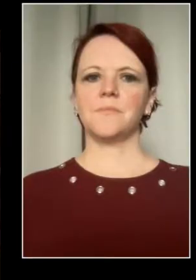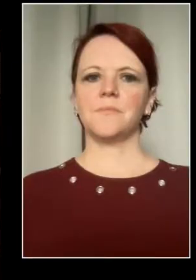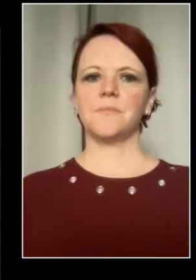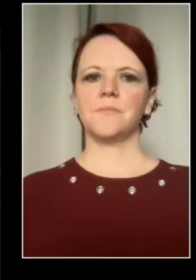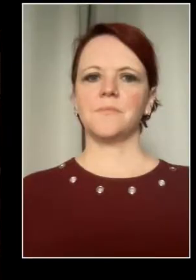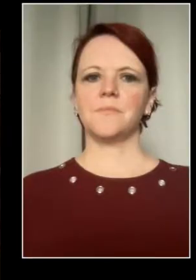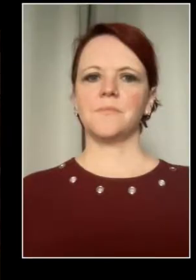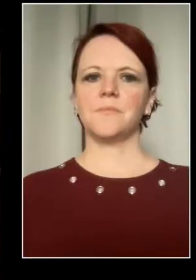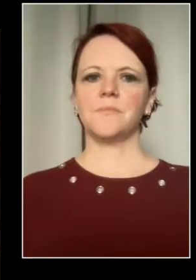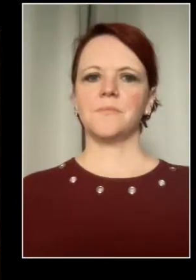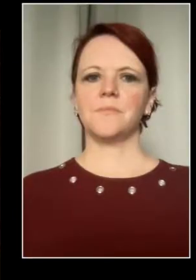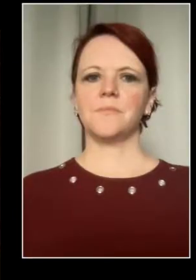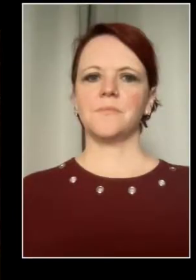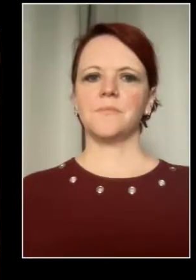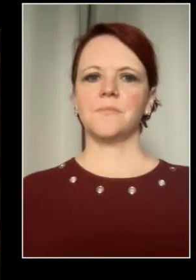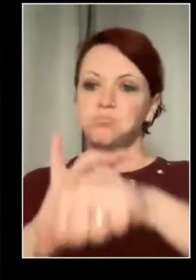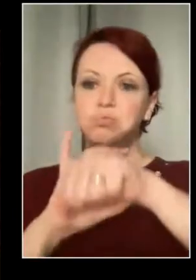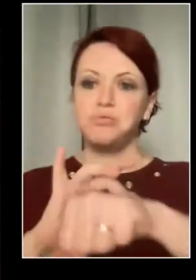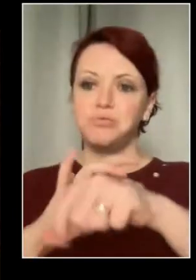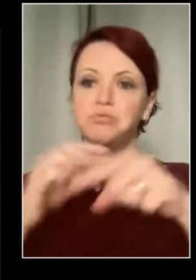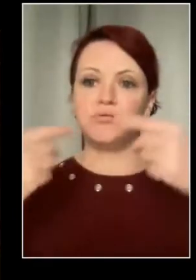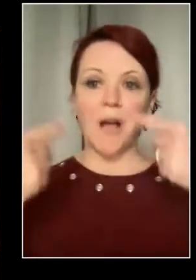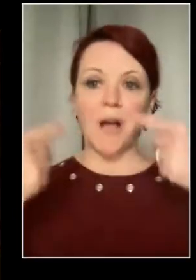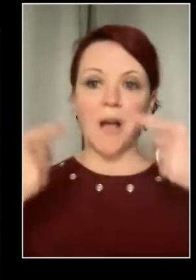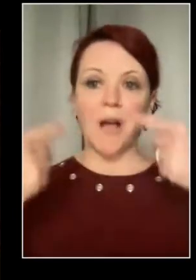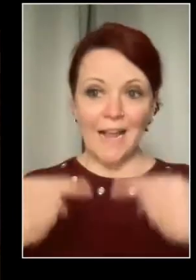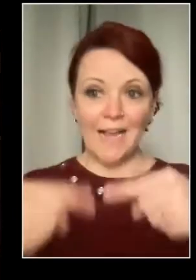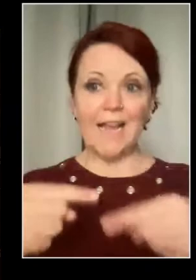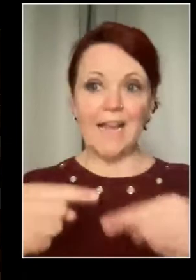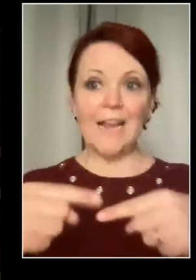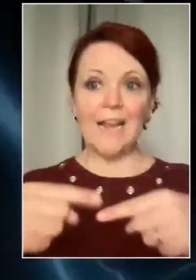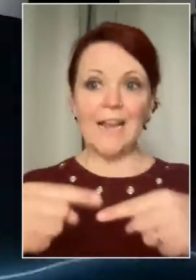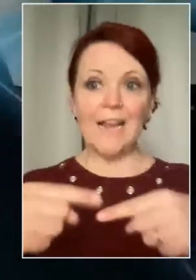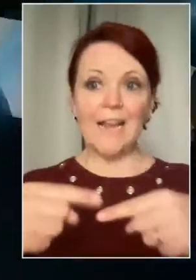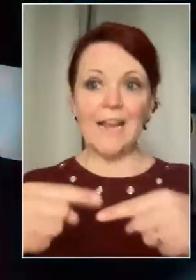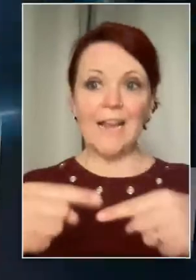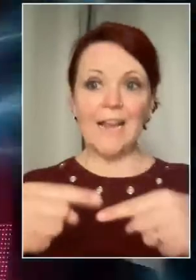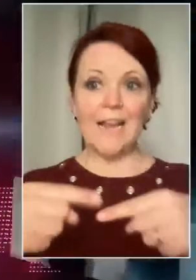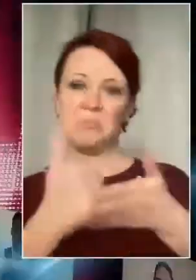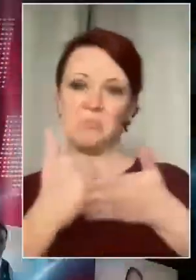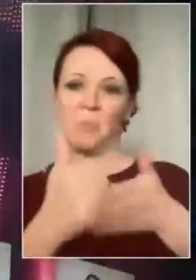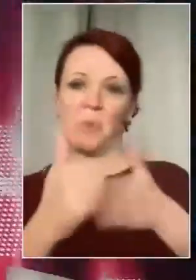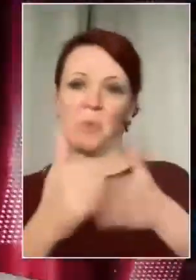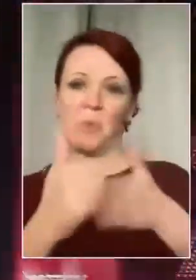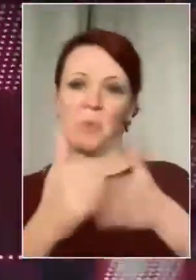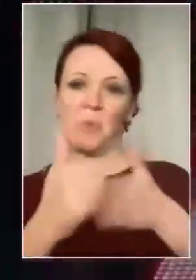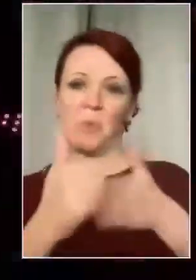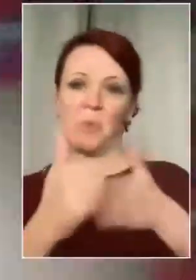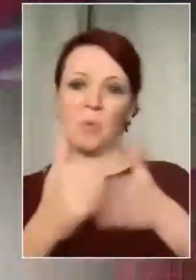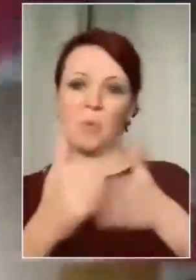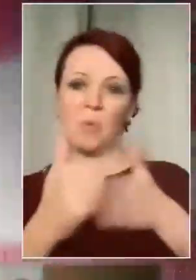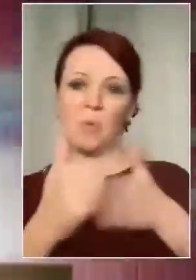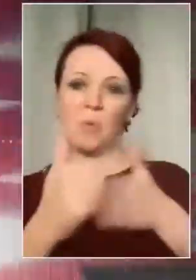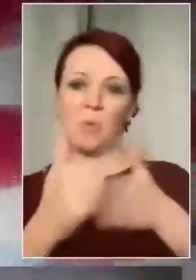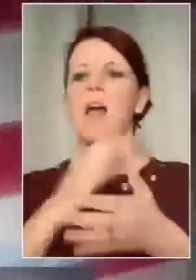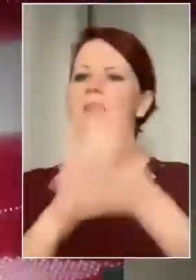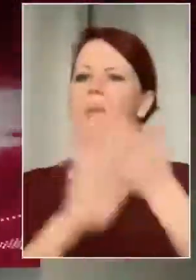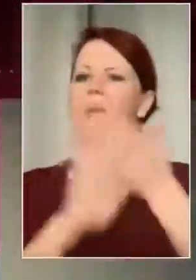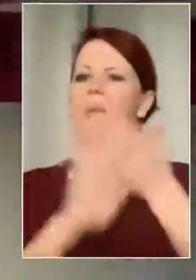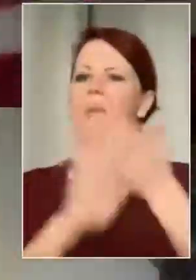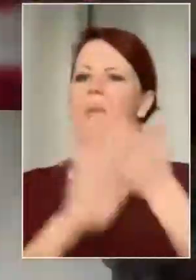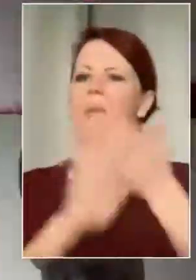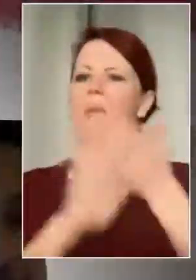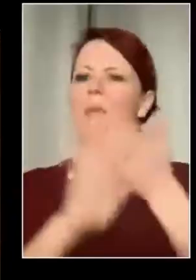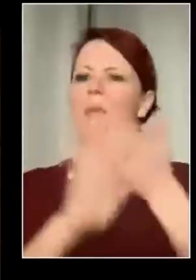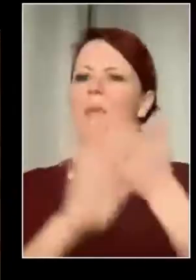it is enabling you to really invest in that individual and give them skills that are not only of benefit to their particular organisation, but